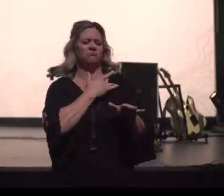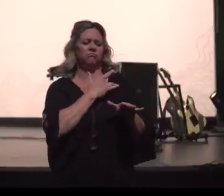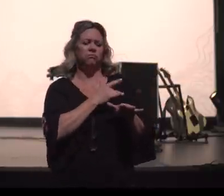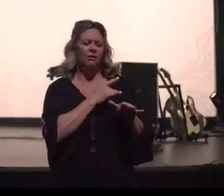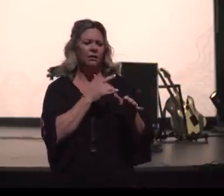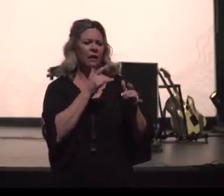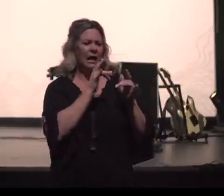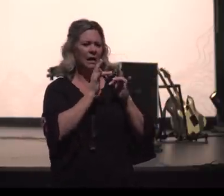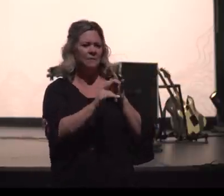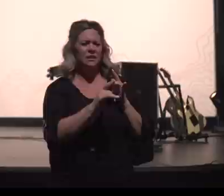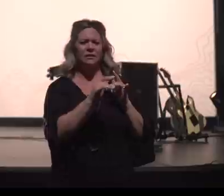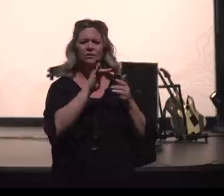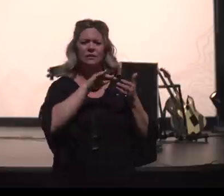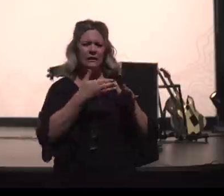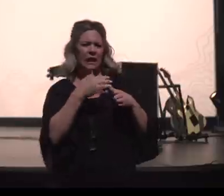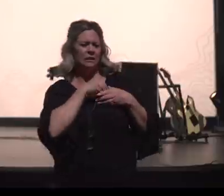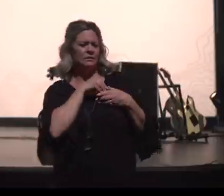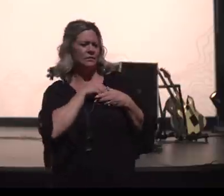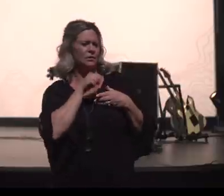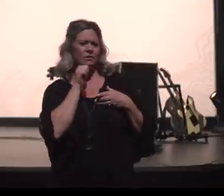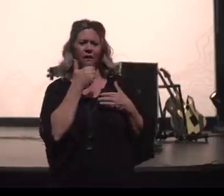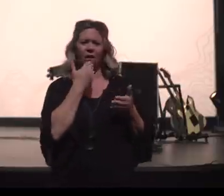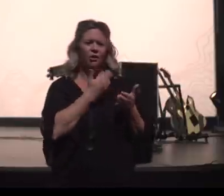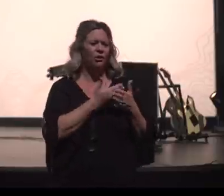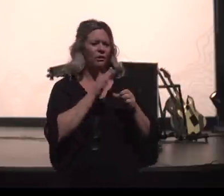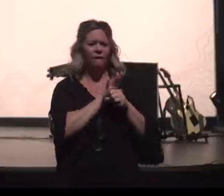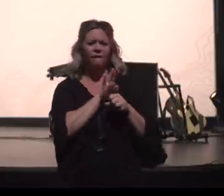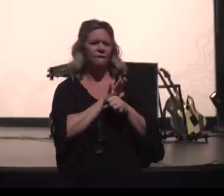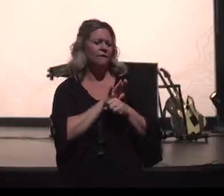dead inside. You're not that good.